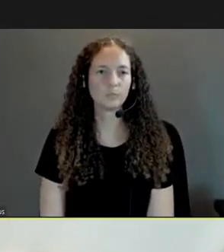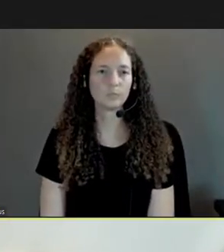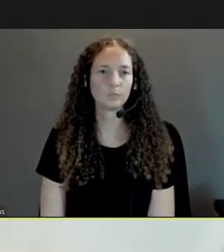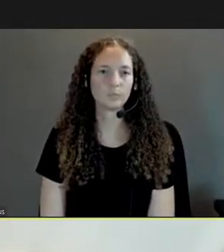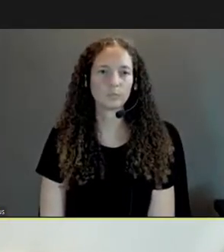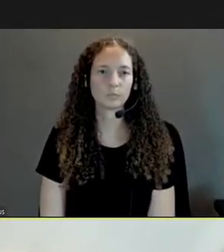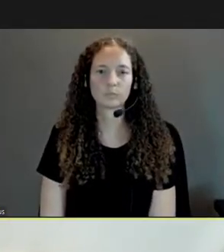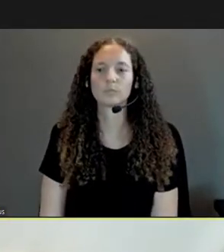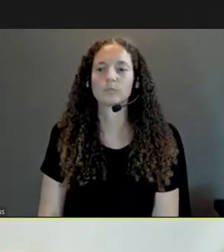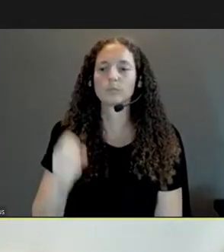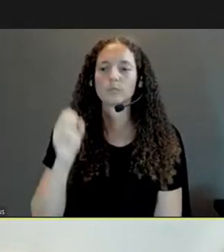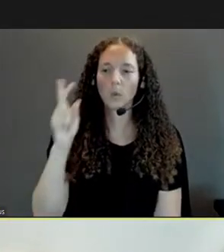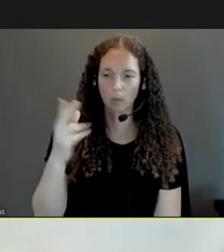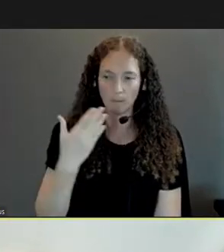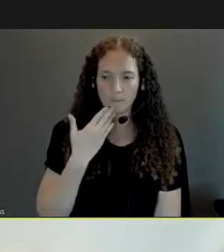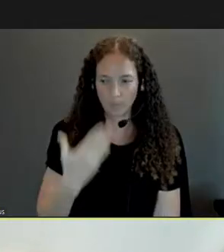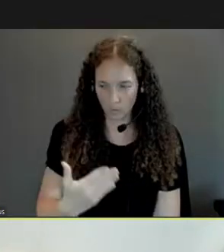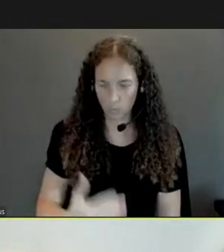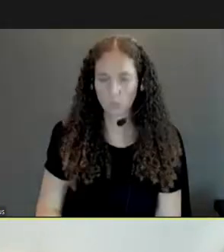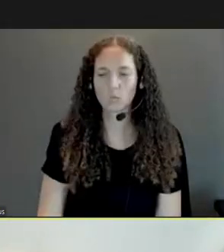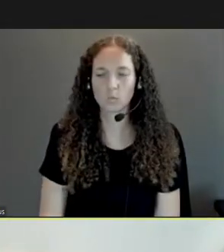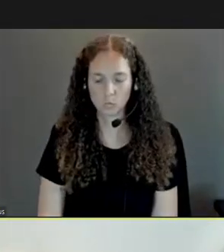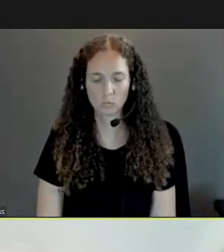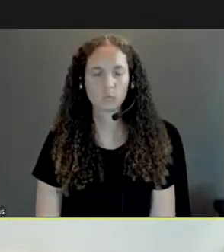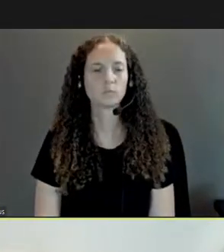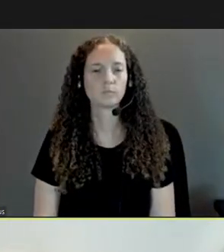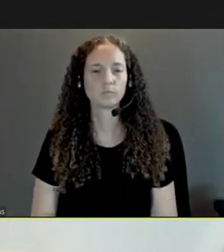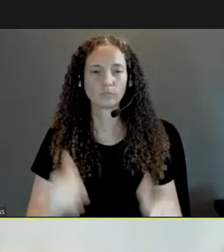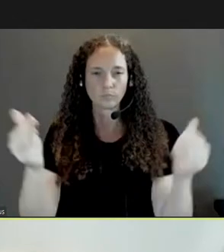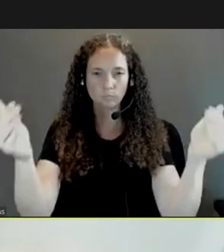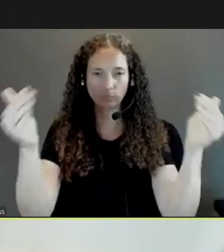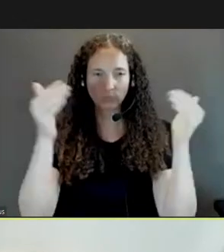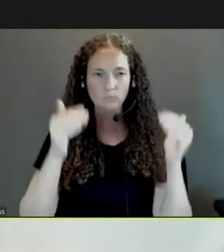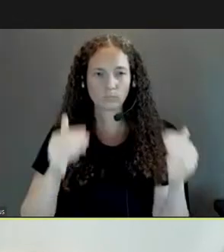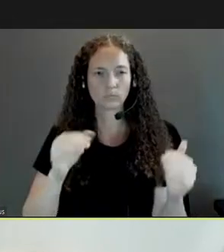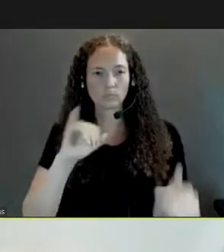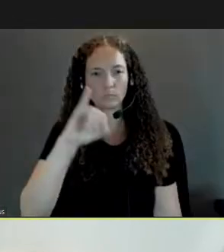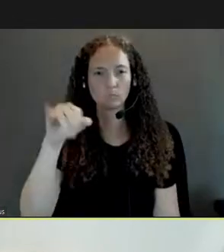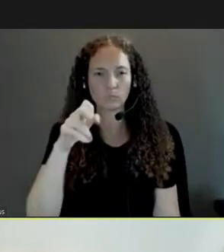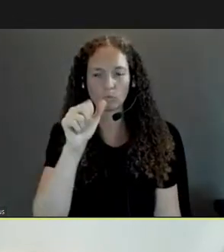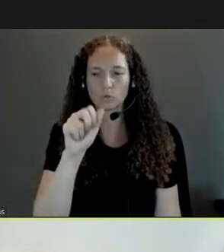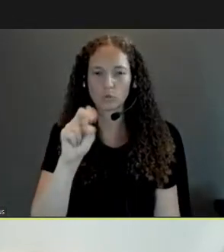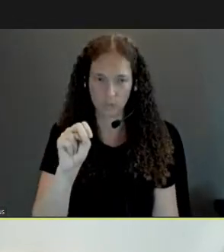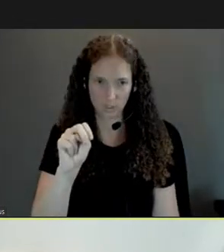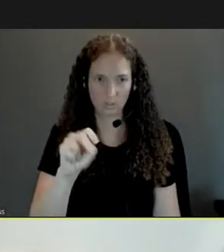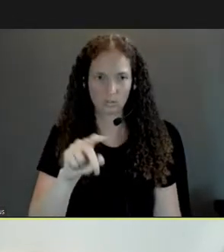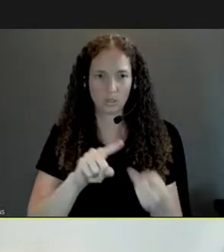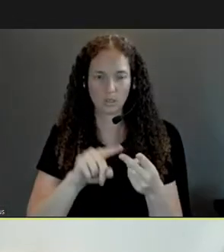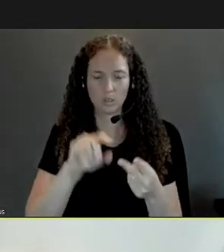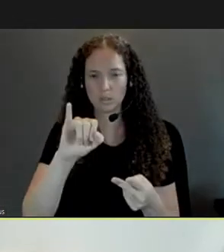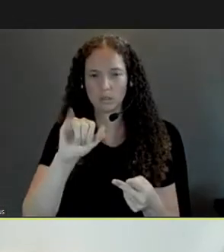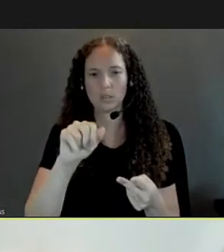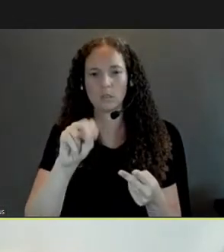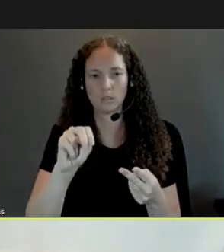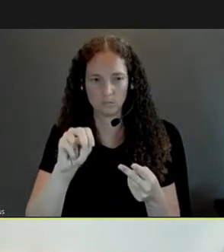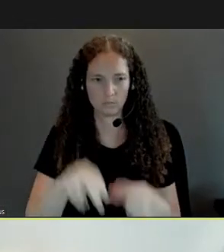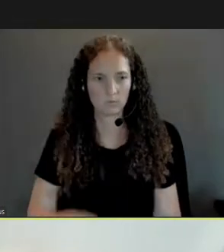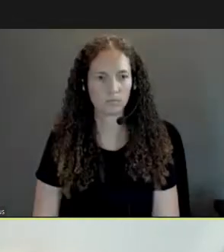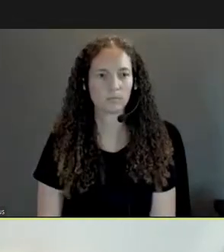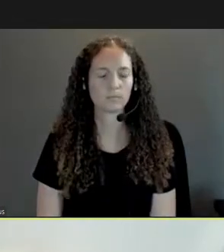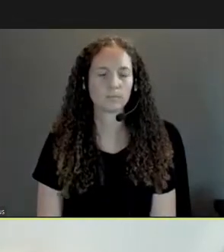Okay, thank you very much, Ariana. Next, we're gonna have Jean Tien followed by Ian Rasmussen.